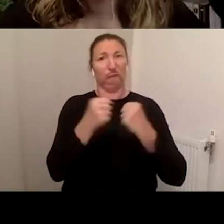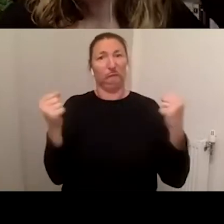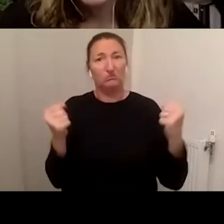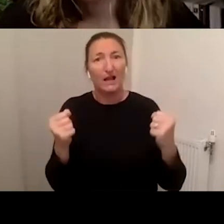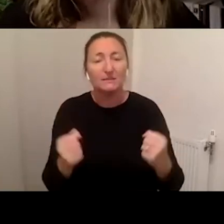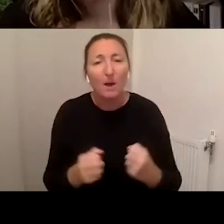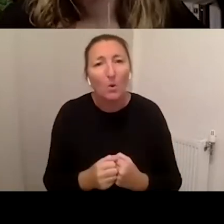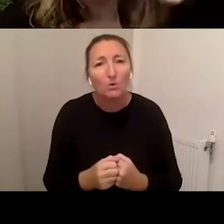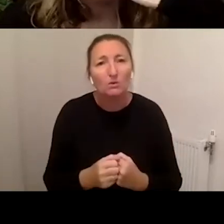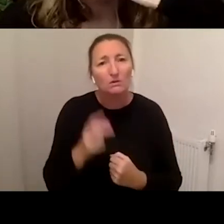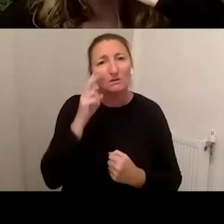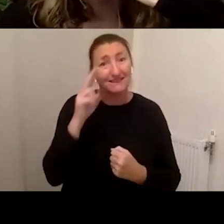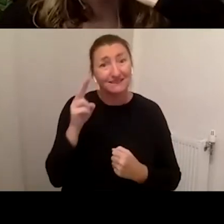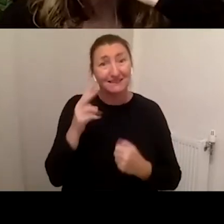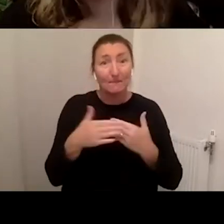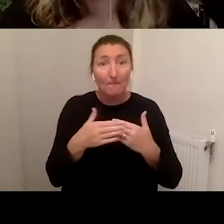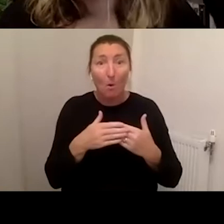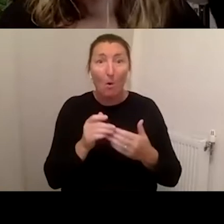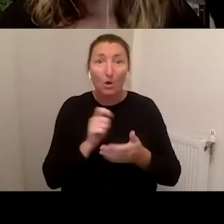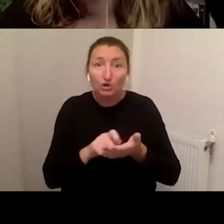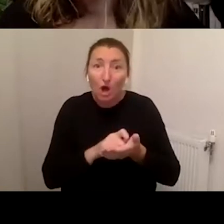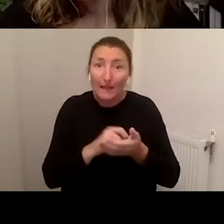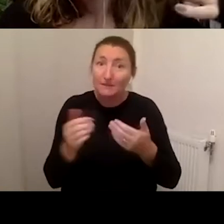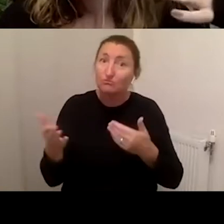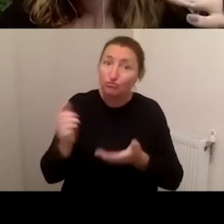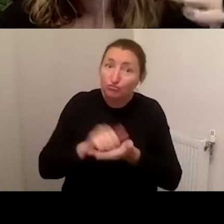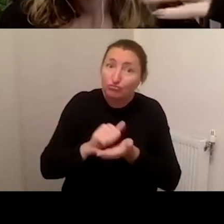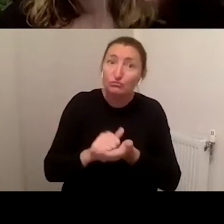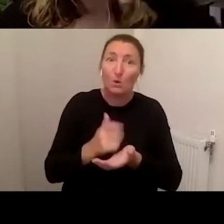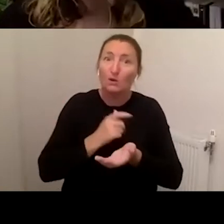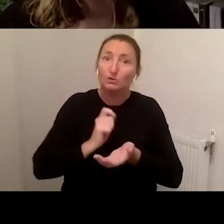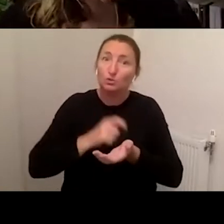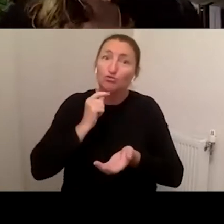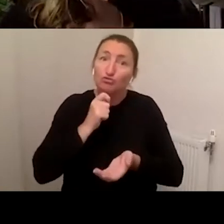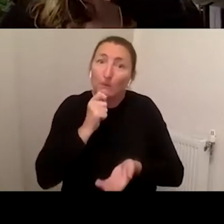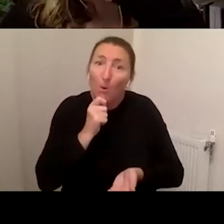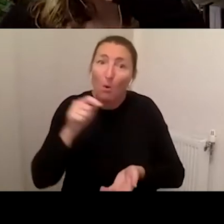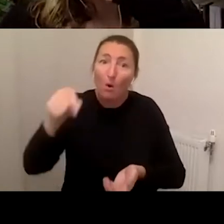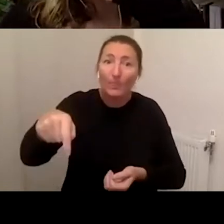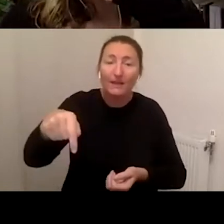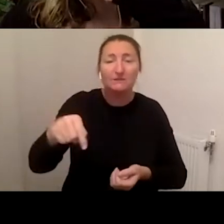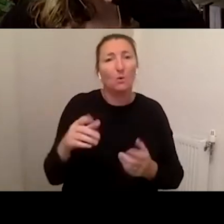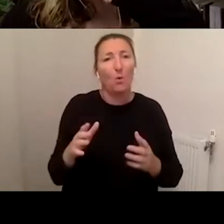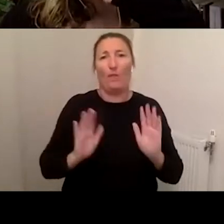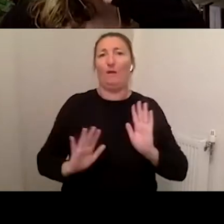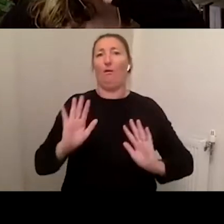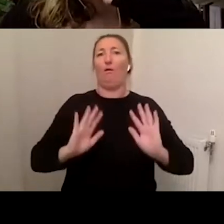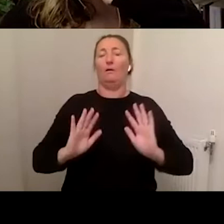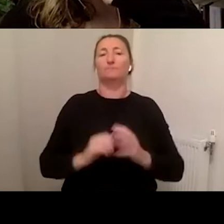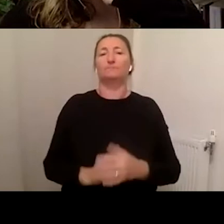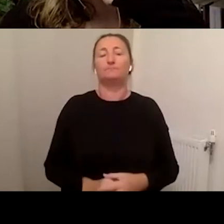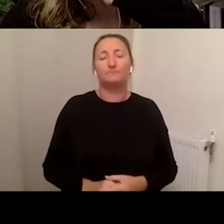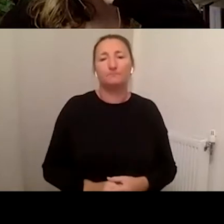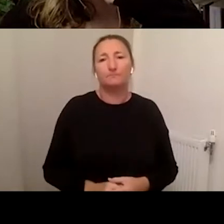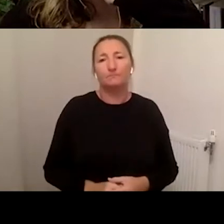or any more appetite to talk about it, or do you have any ideas about why they're so quiet about it? Well, again, I say this because on this theme of democracy, if